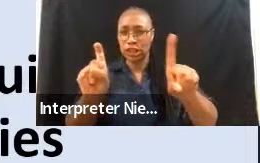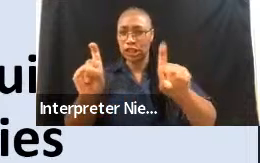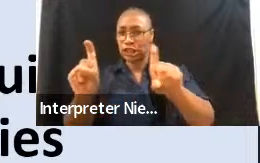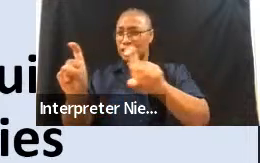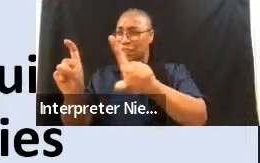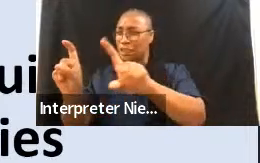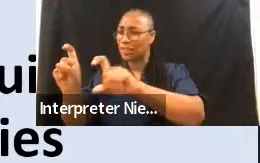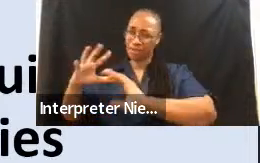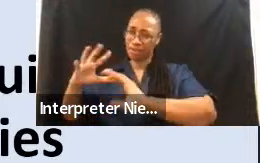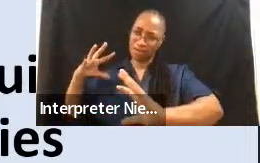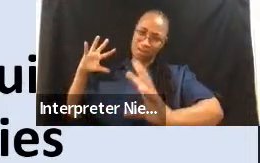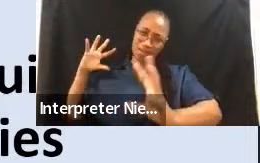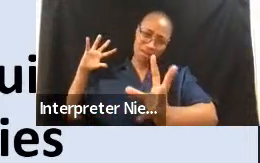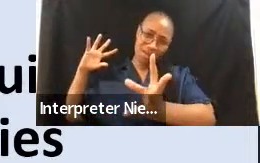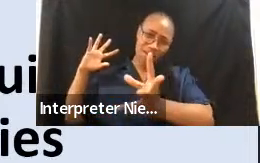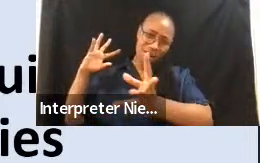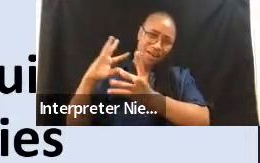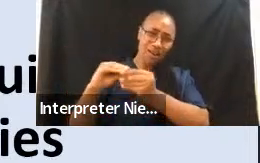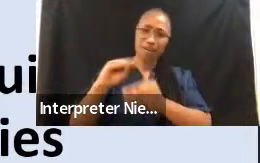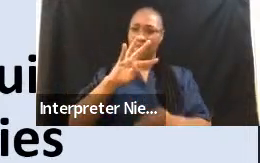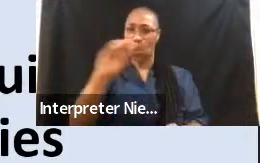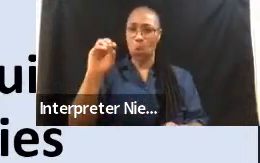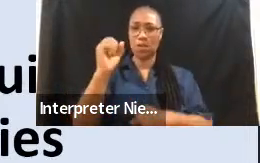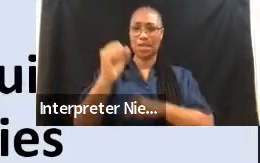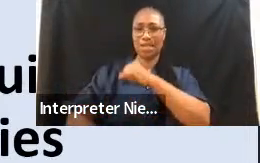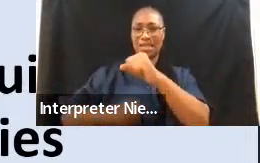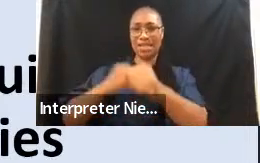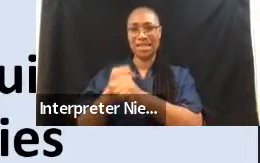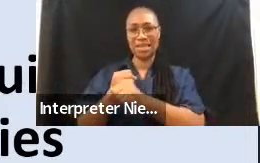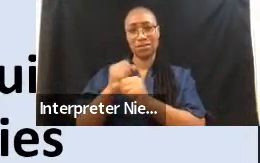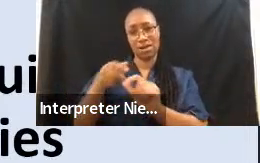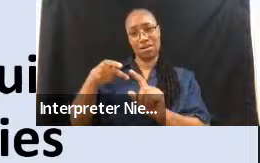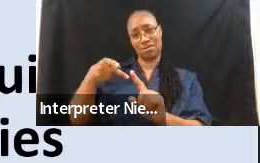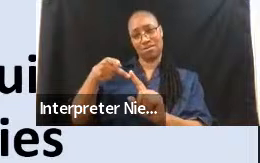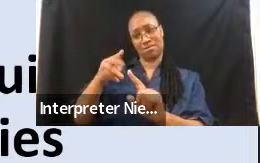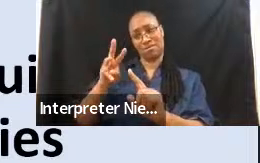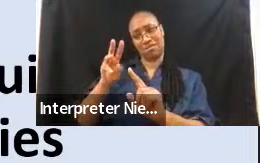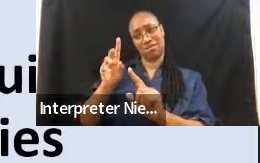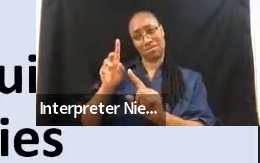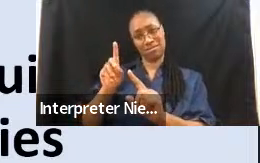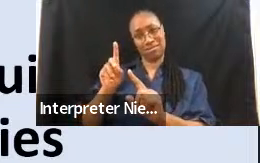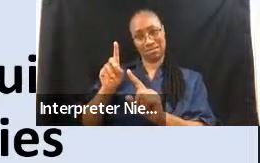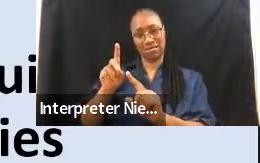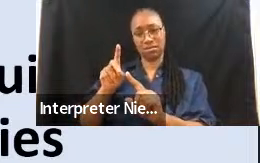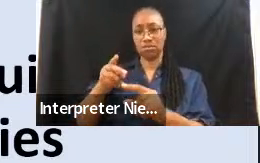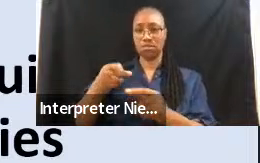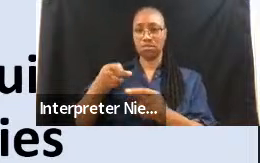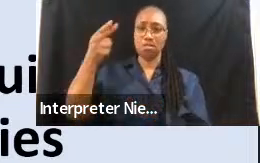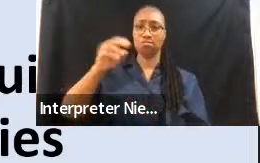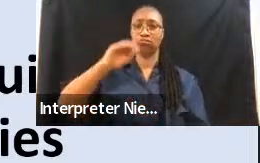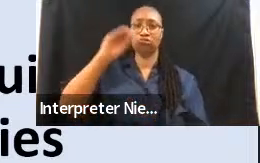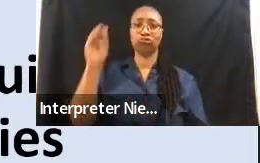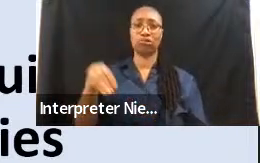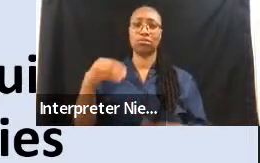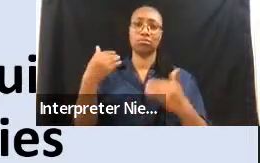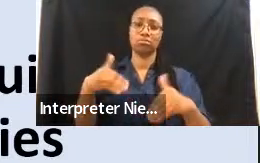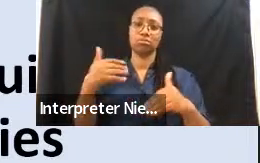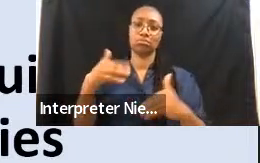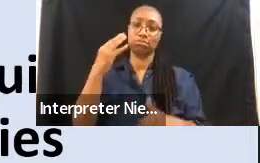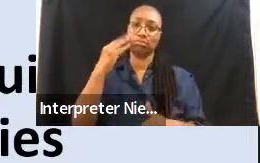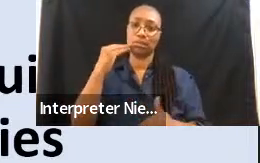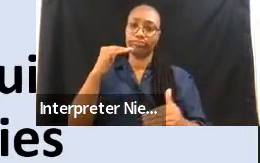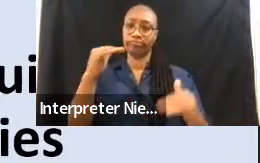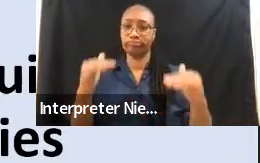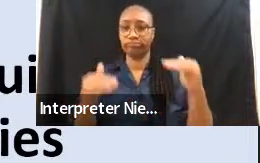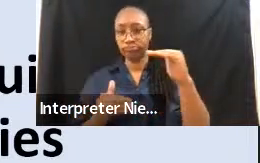disease than the general population. And although it's well known that disability status is a high risk factor